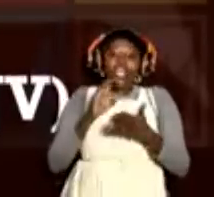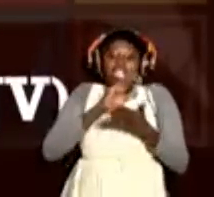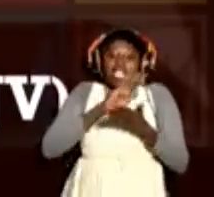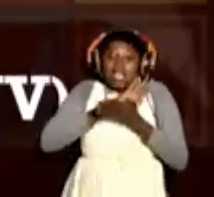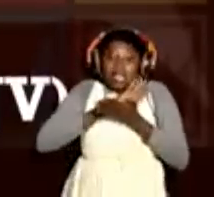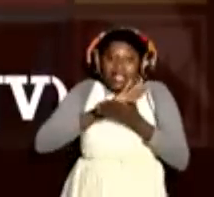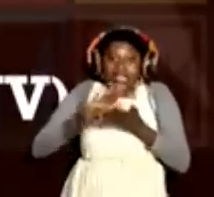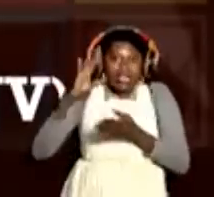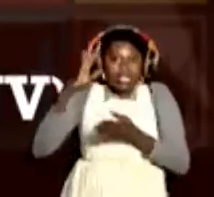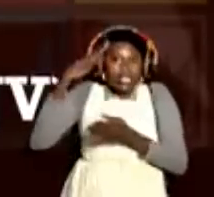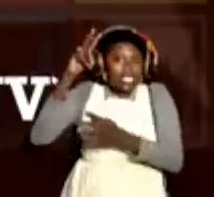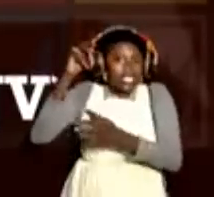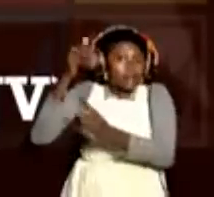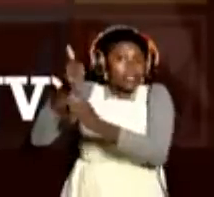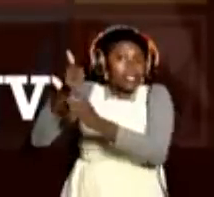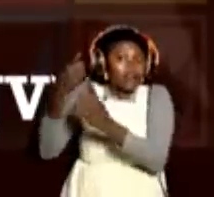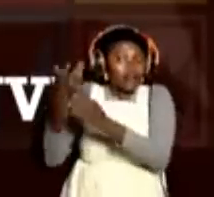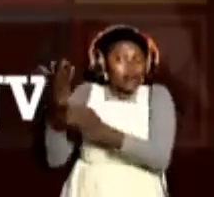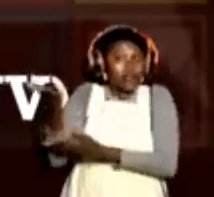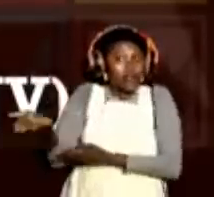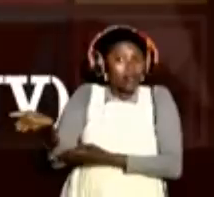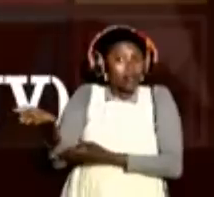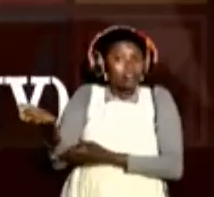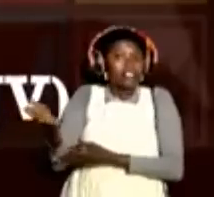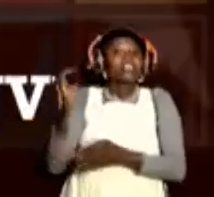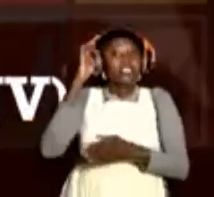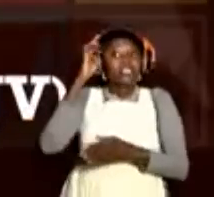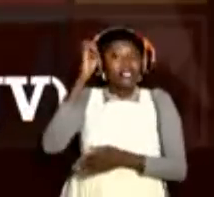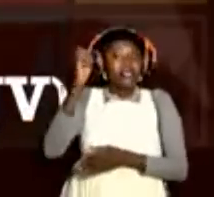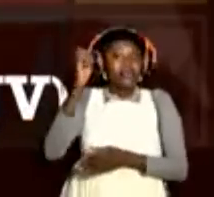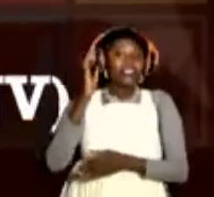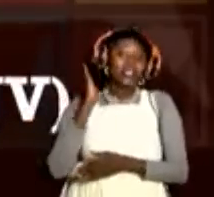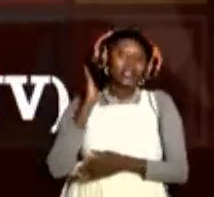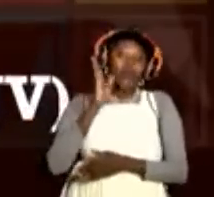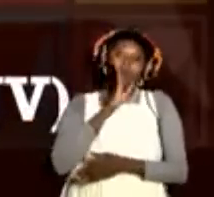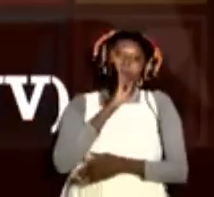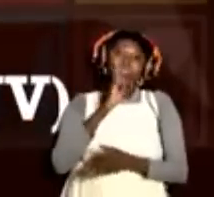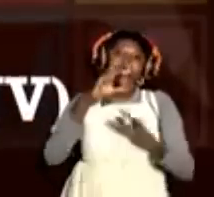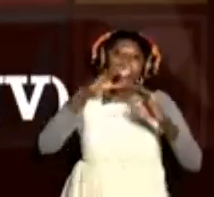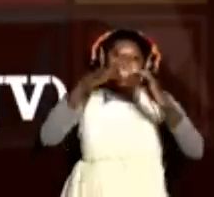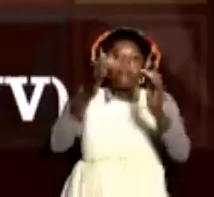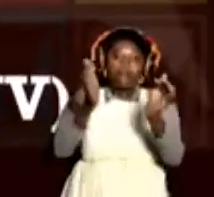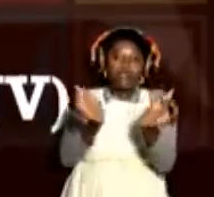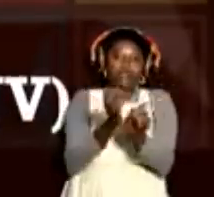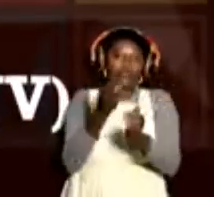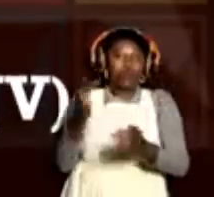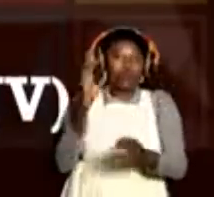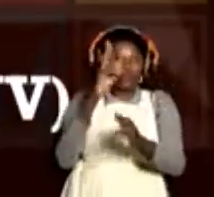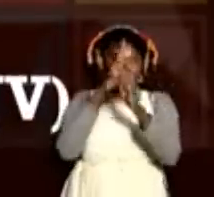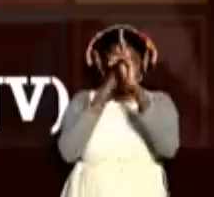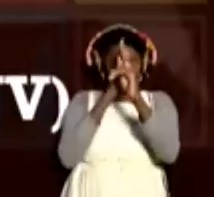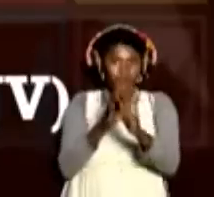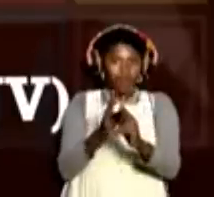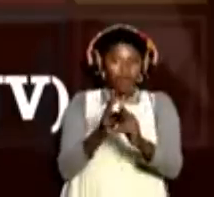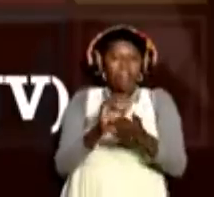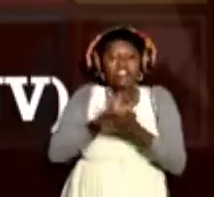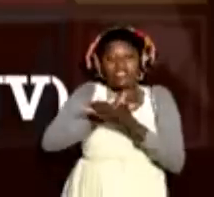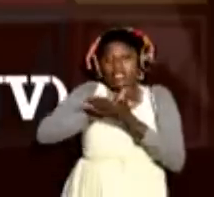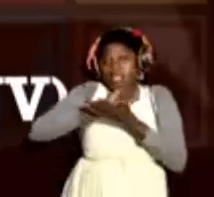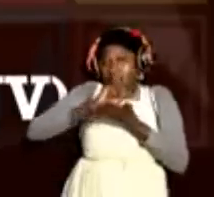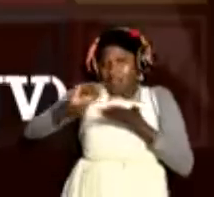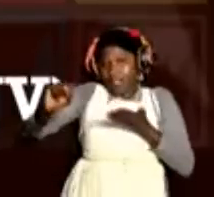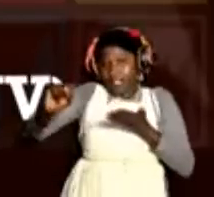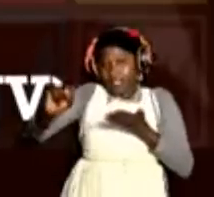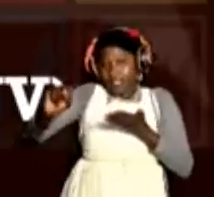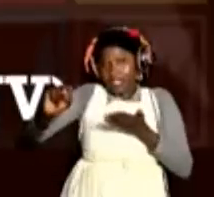purge himself from this, he shall be a vessel unto honor,